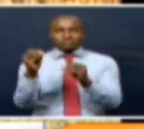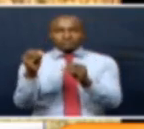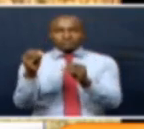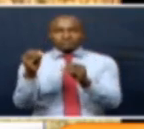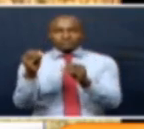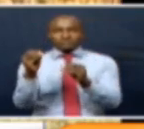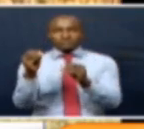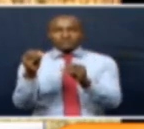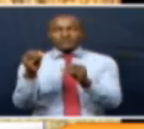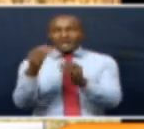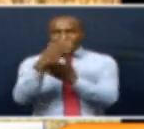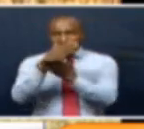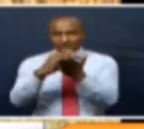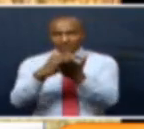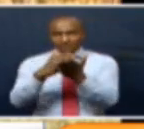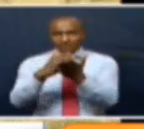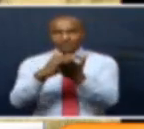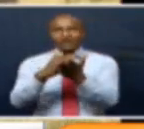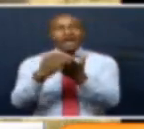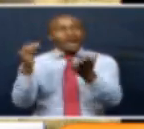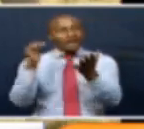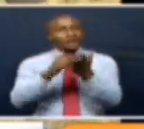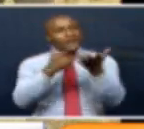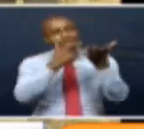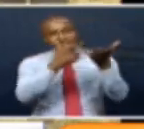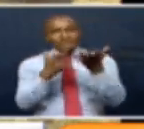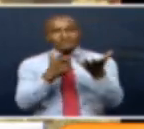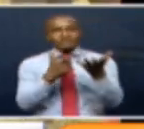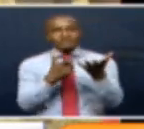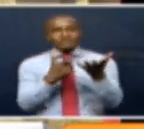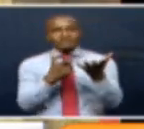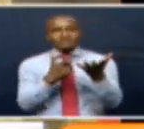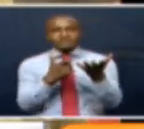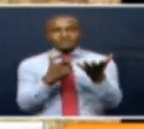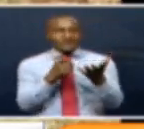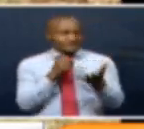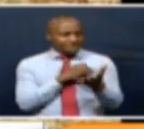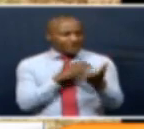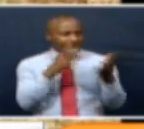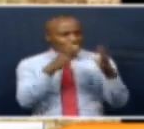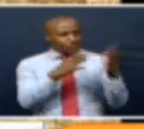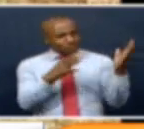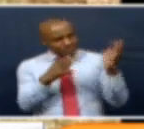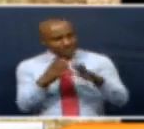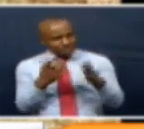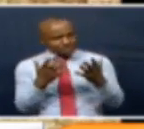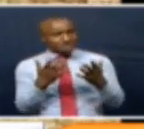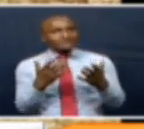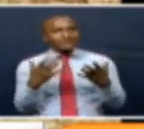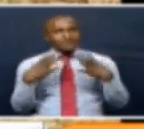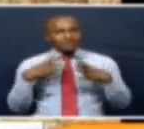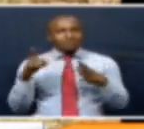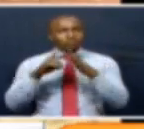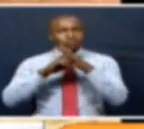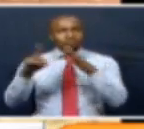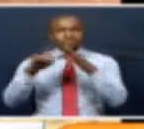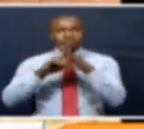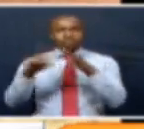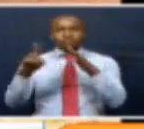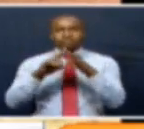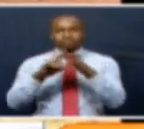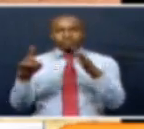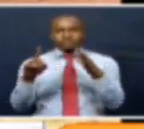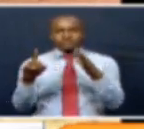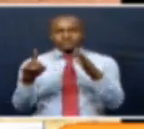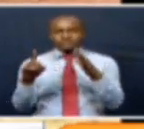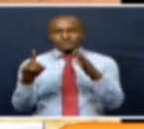kufika njiani katikati, wakalipua tena. Now fearing for a return of the gang, residents are fleeing for dear life. The gang